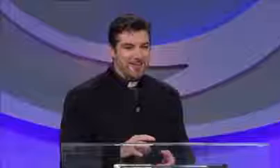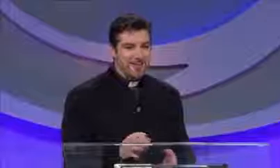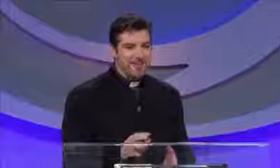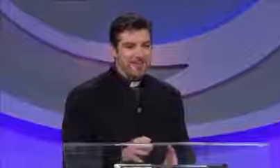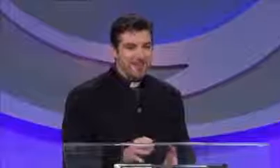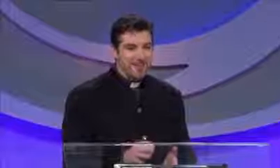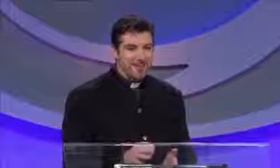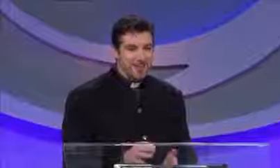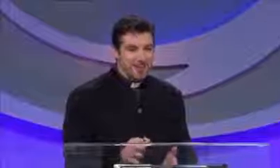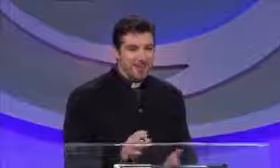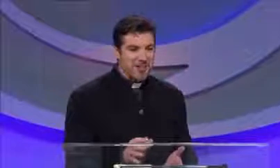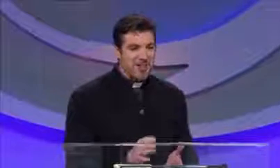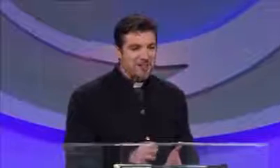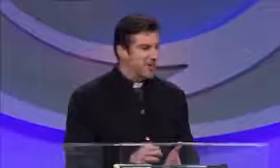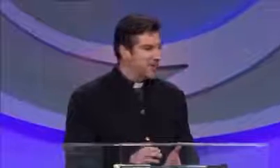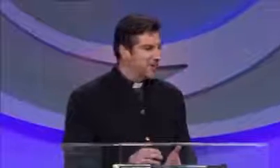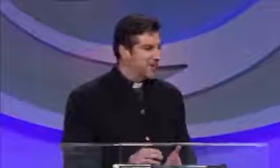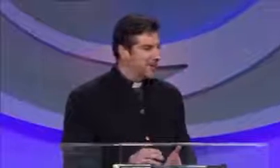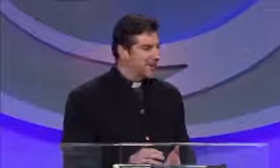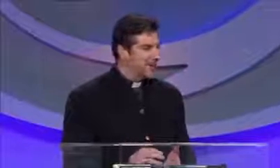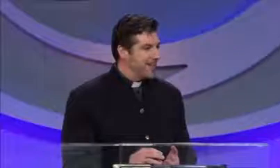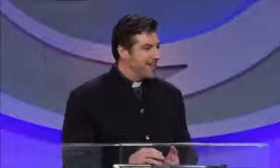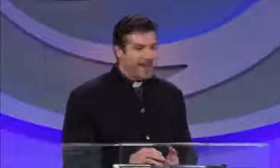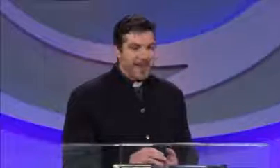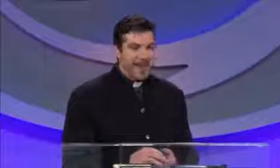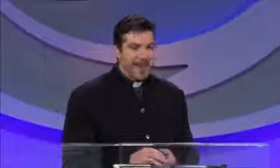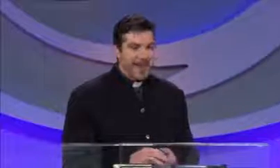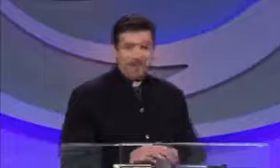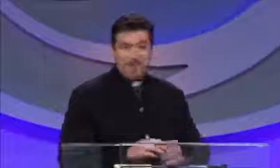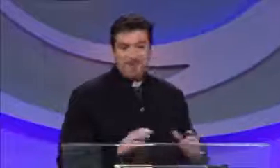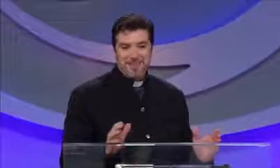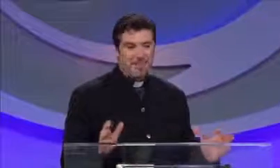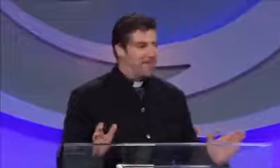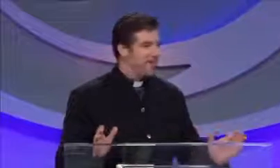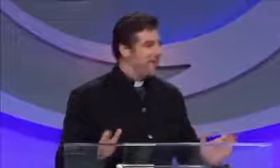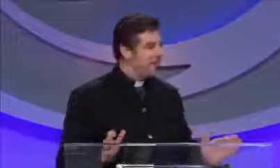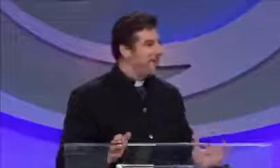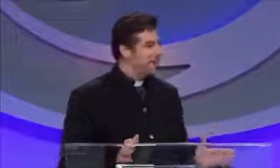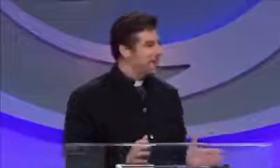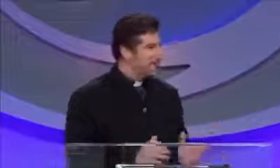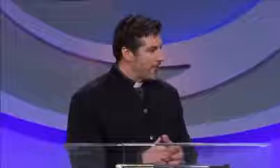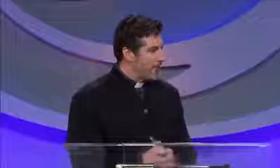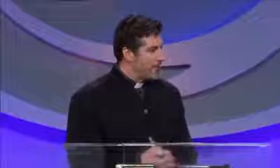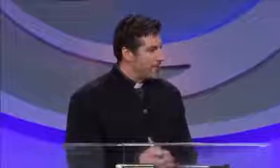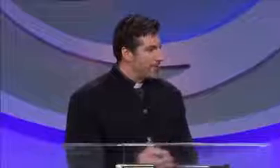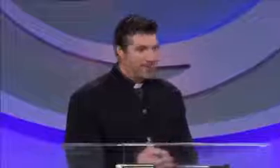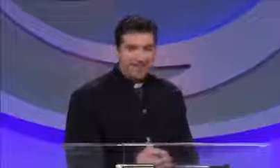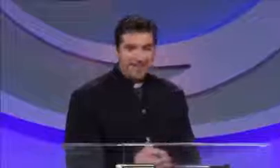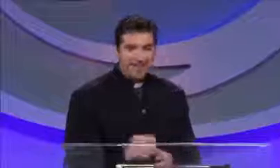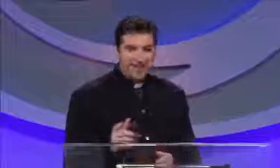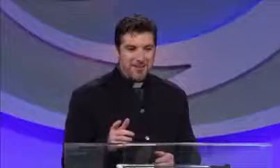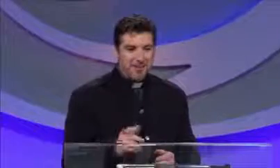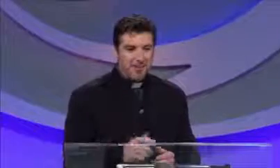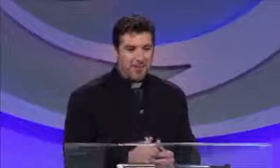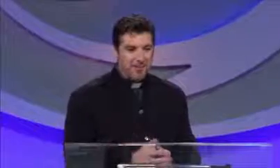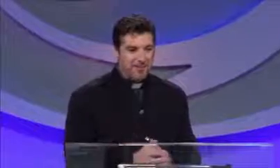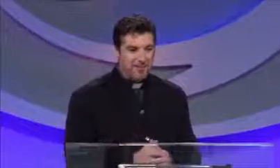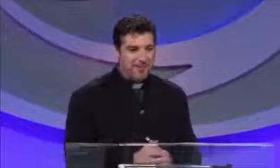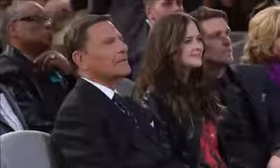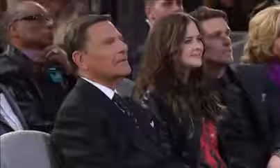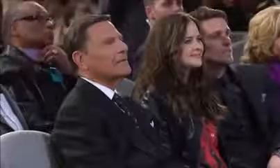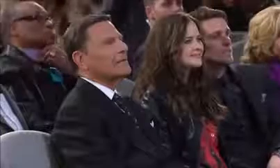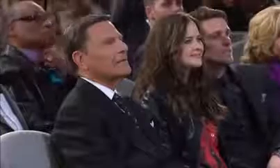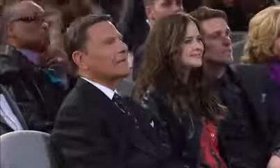crazy Texan preach the gospel, and we'd never heard anything like this before. Kenneth